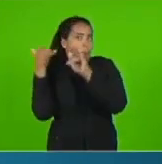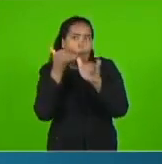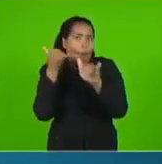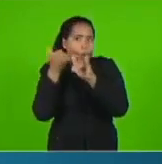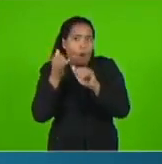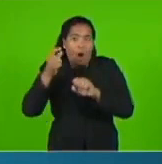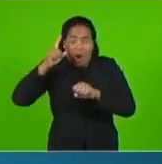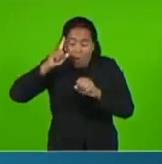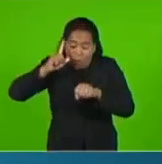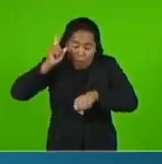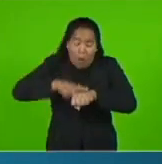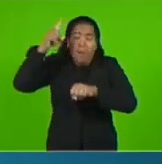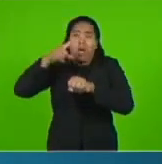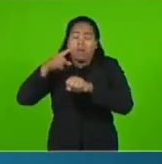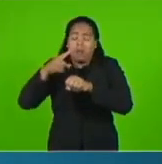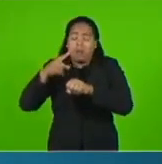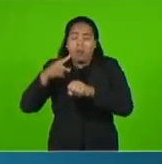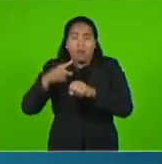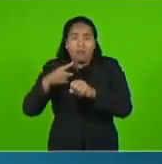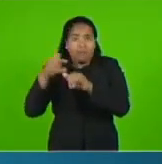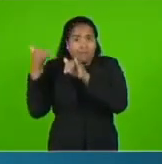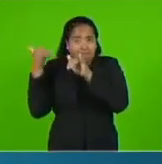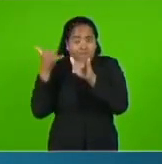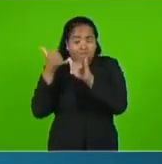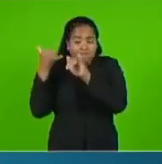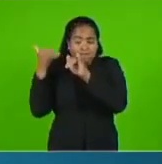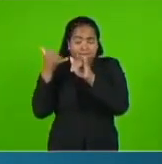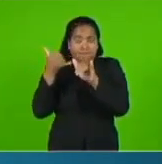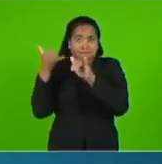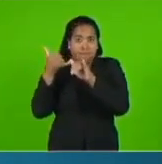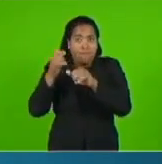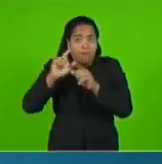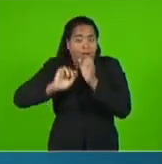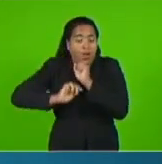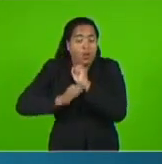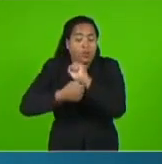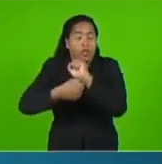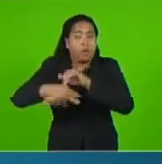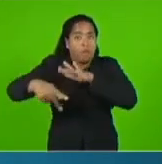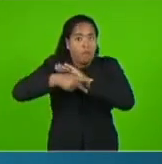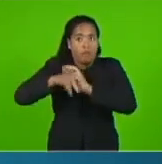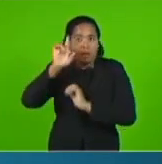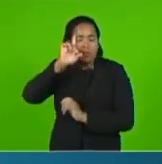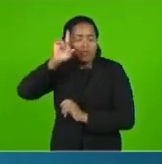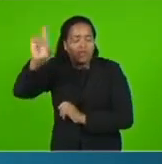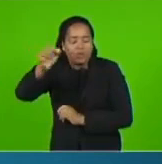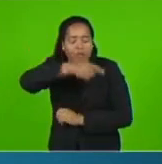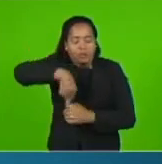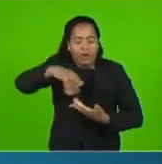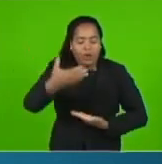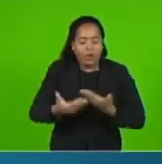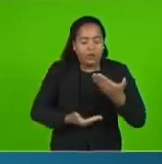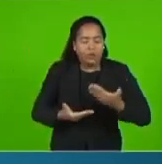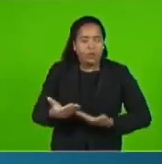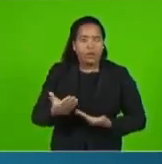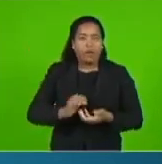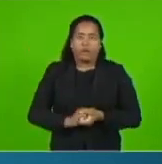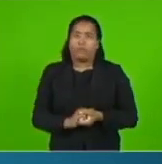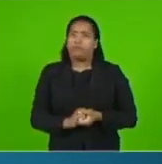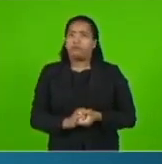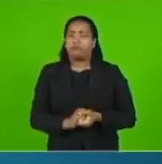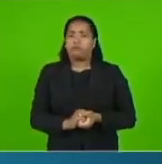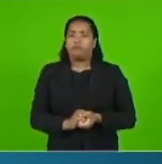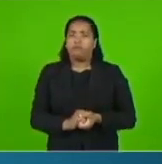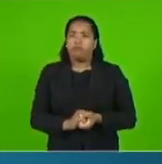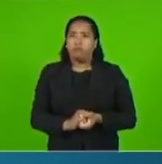Fourth has not sounded yet. And the fourth trumpet is exactly where is the mystery of God towards the